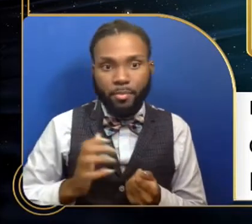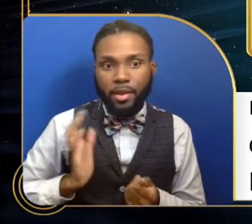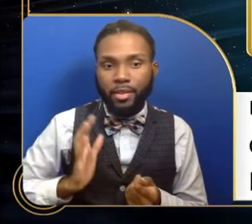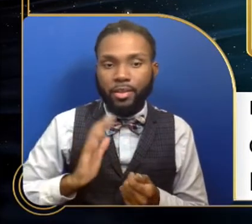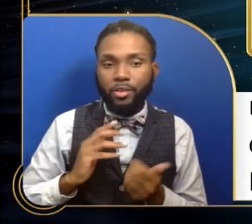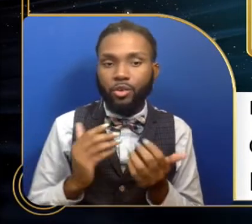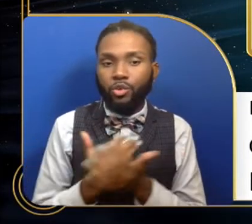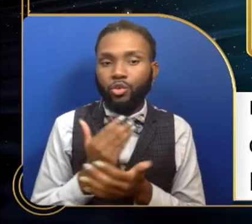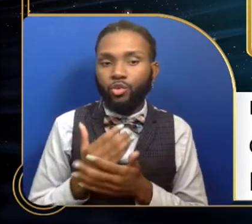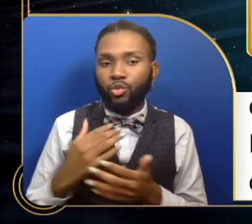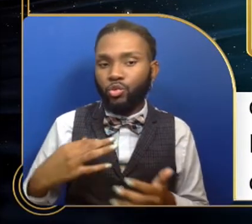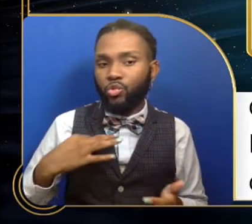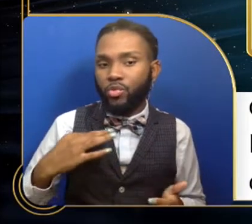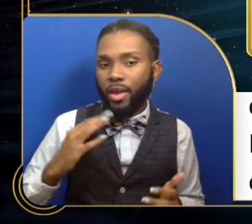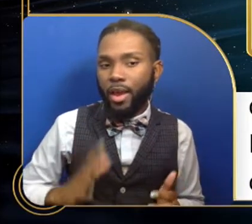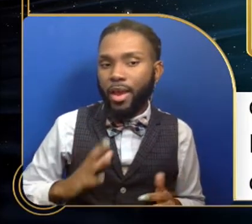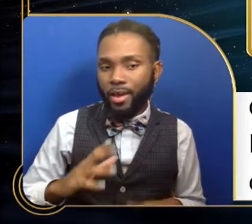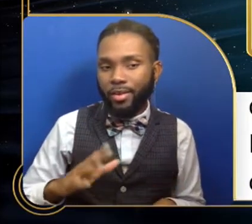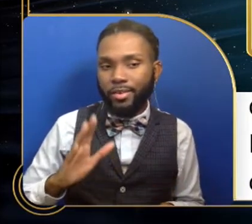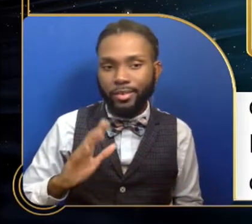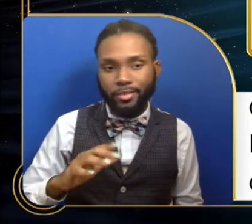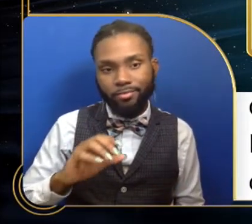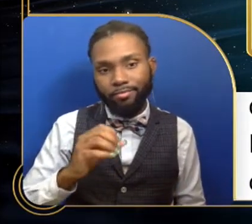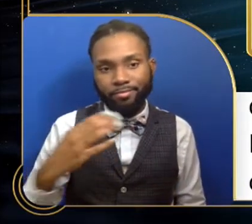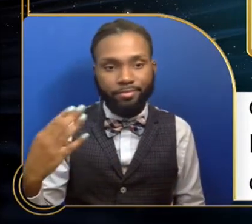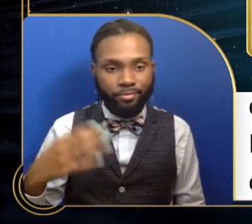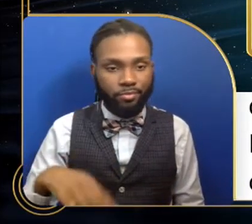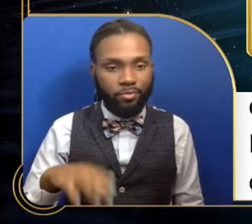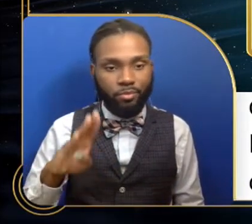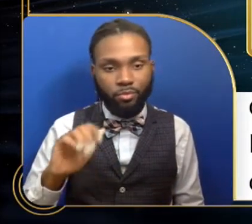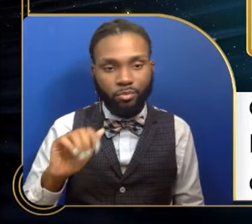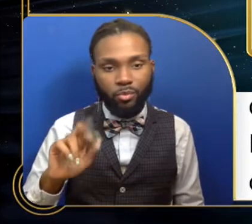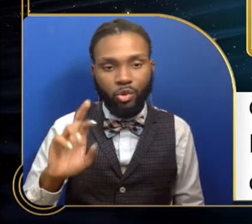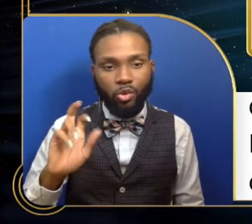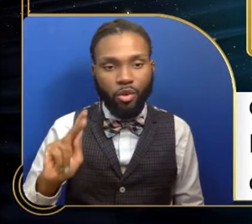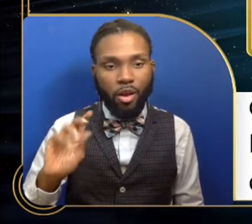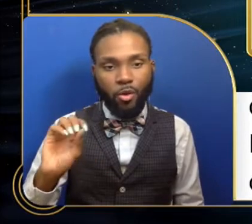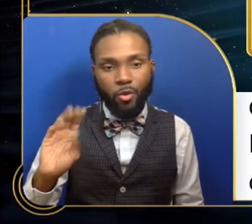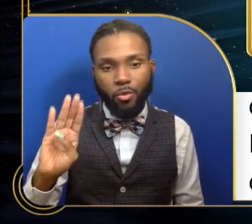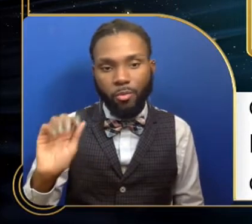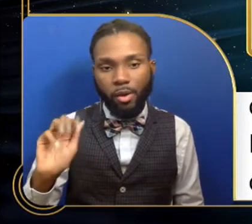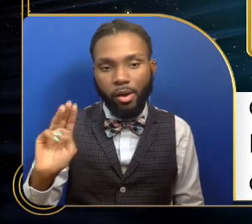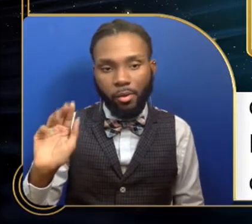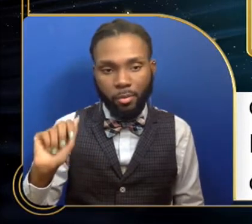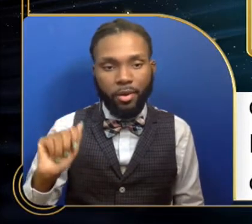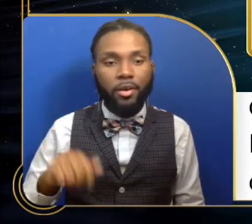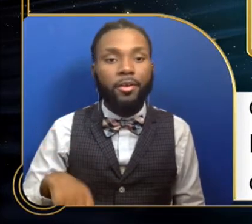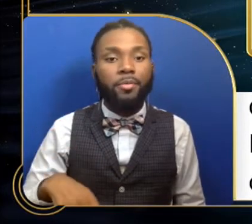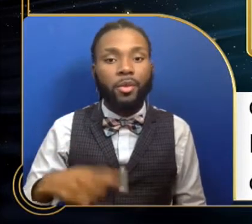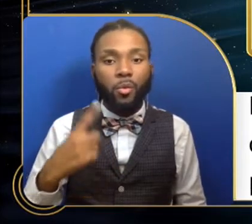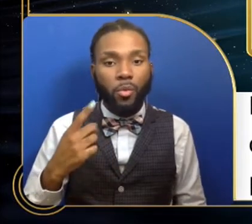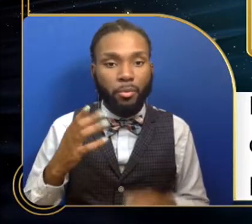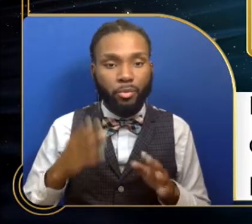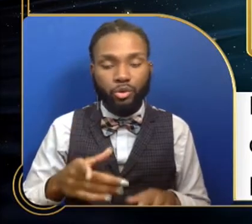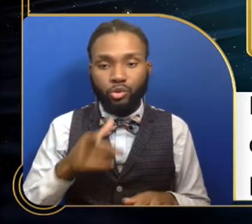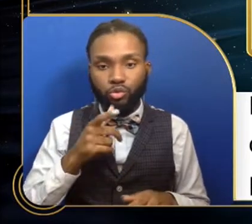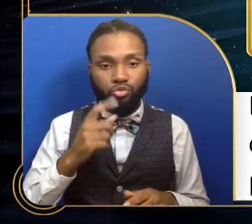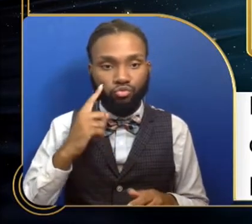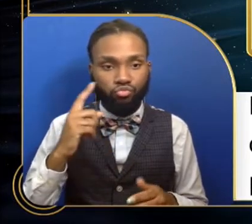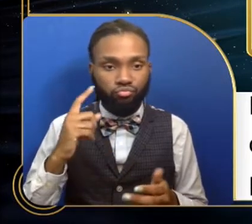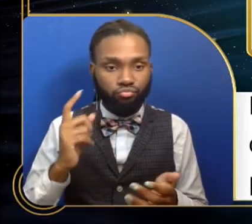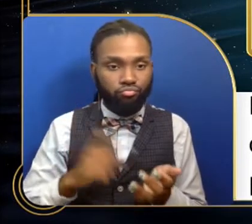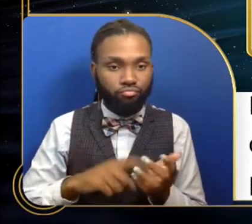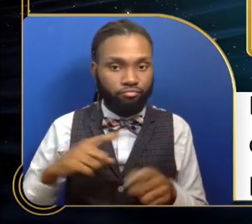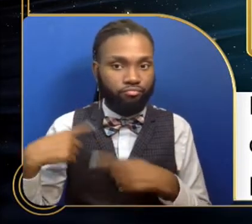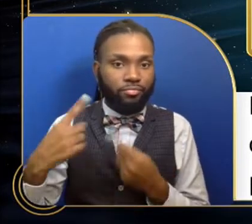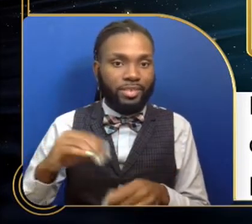Barack Obama. And the one prominent public servant who stood out from the very beginning as a